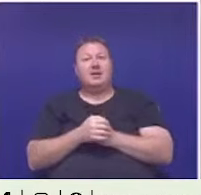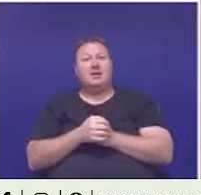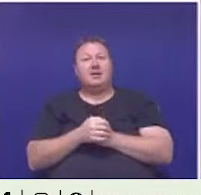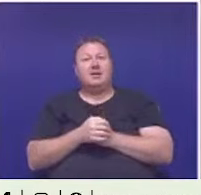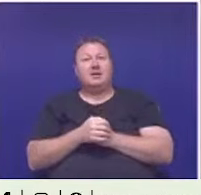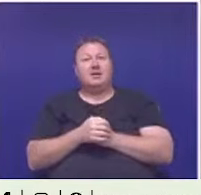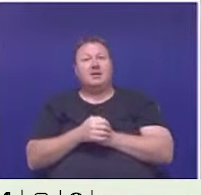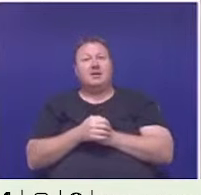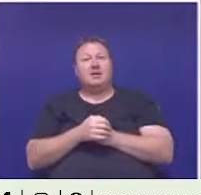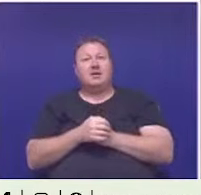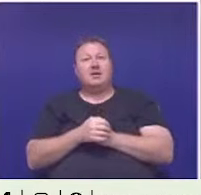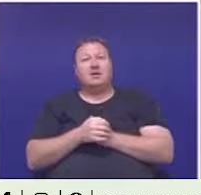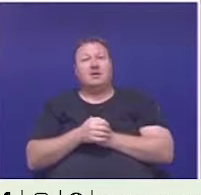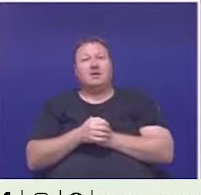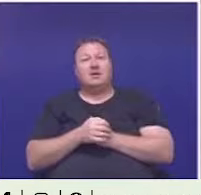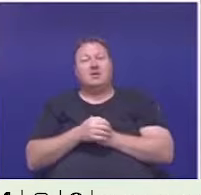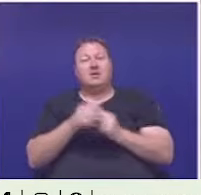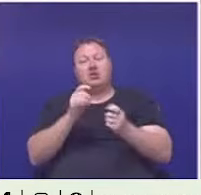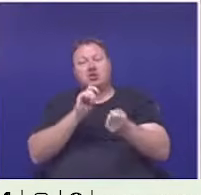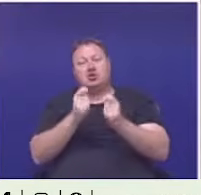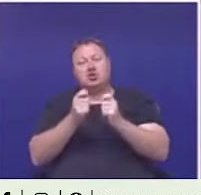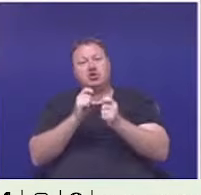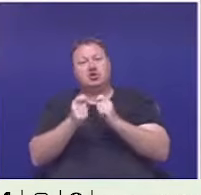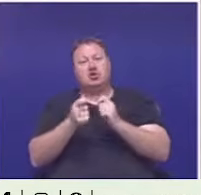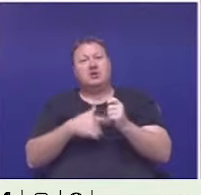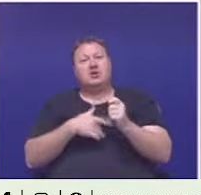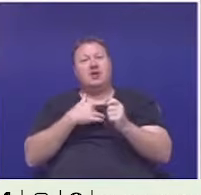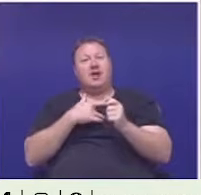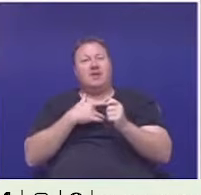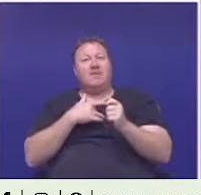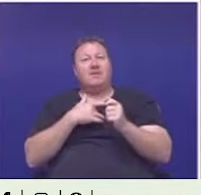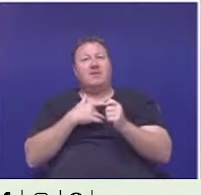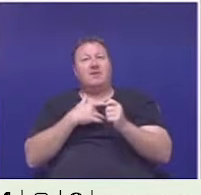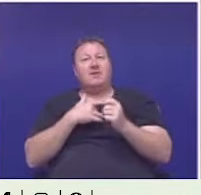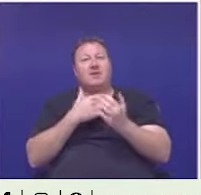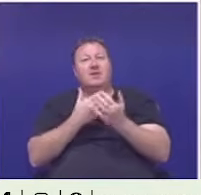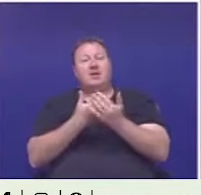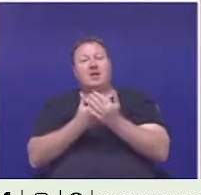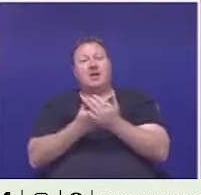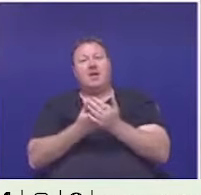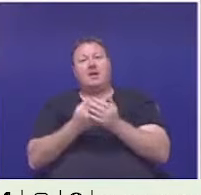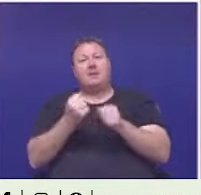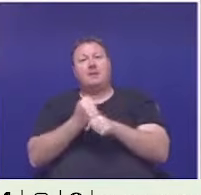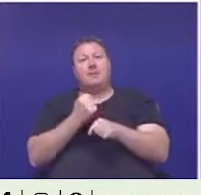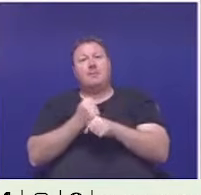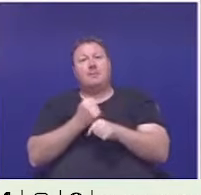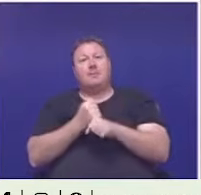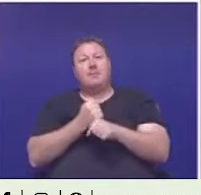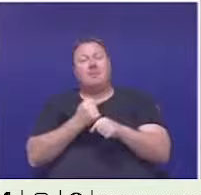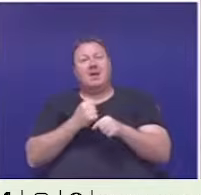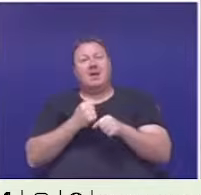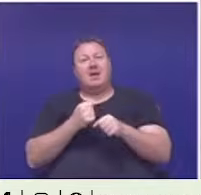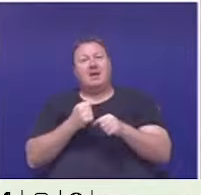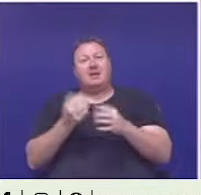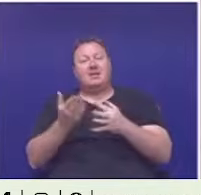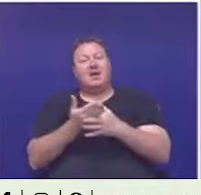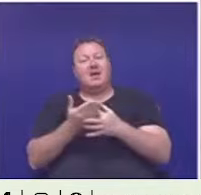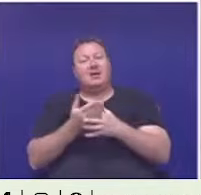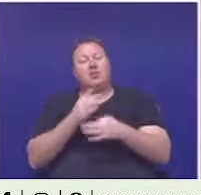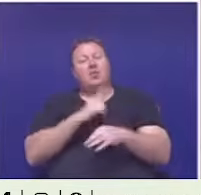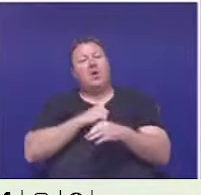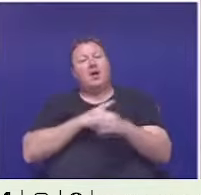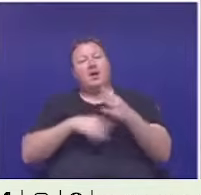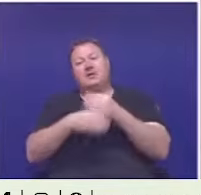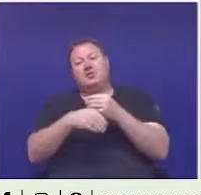giving us, we are spending it, we are changing lives so that we can be able to make the case of why we need additional